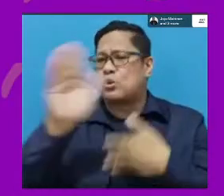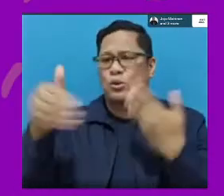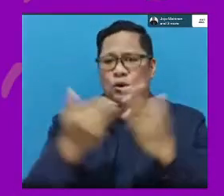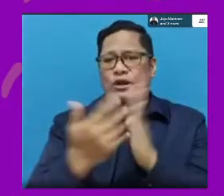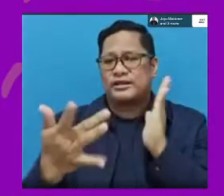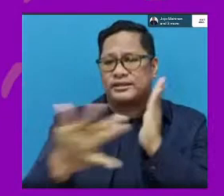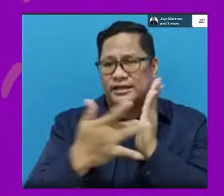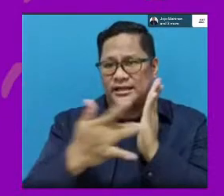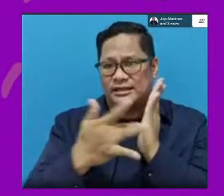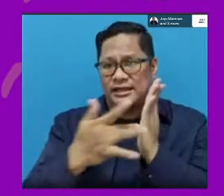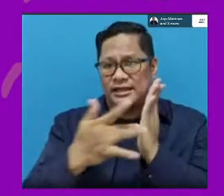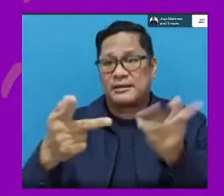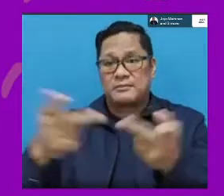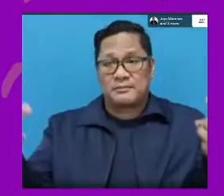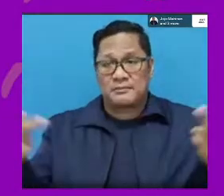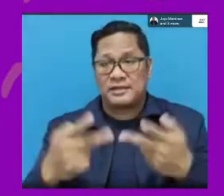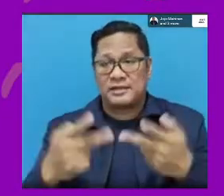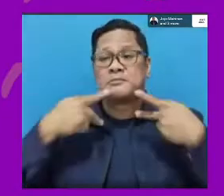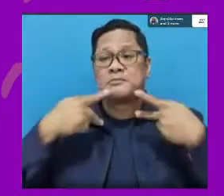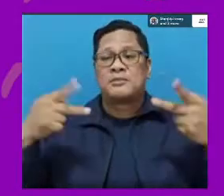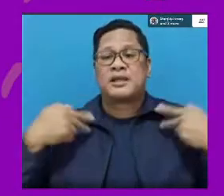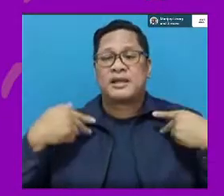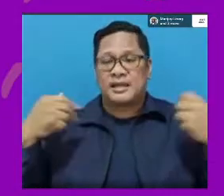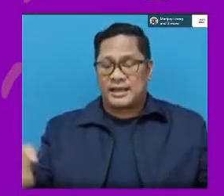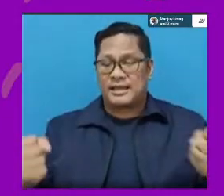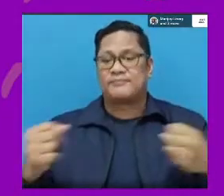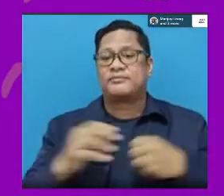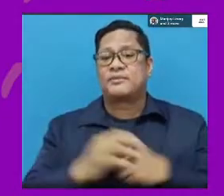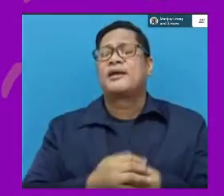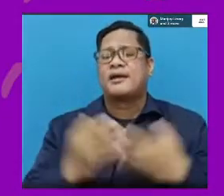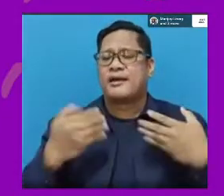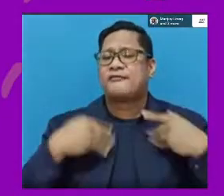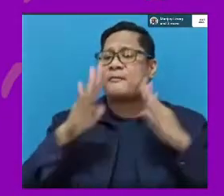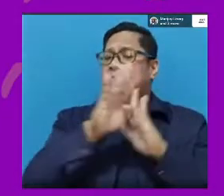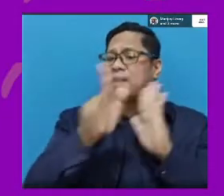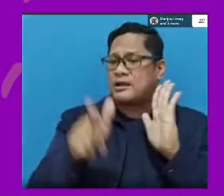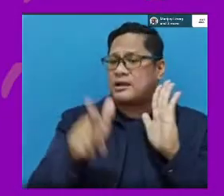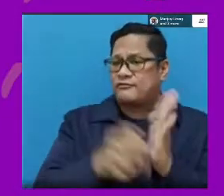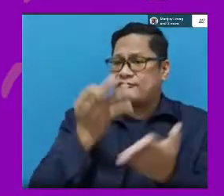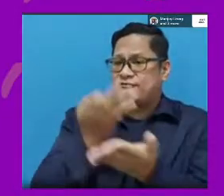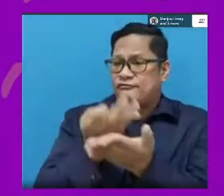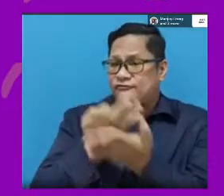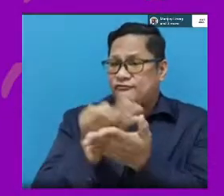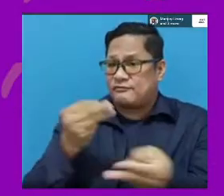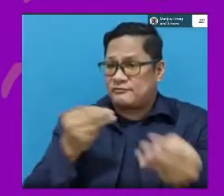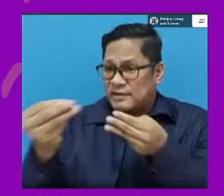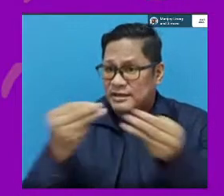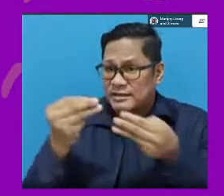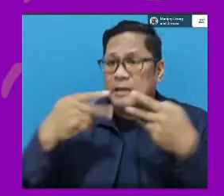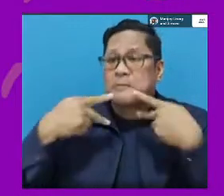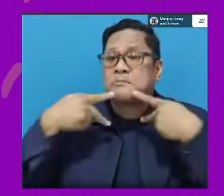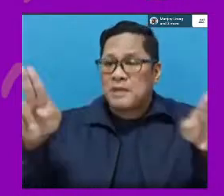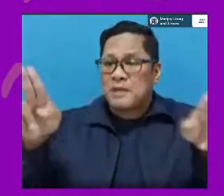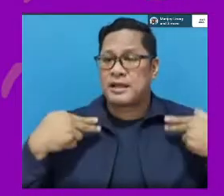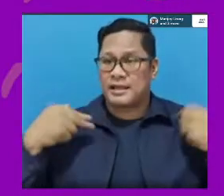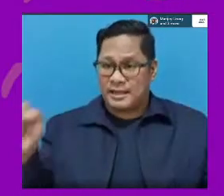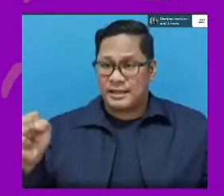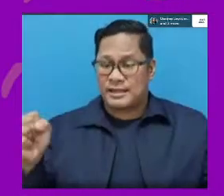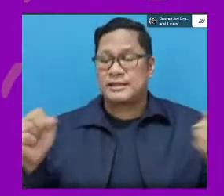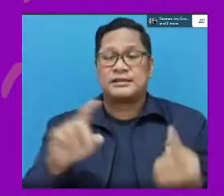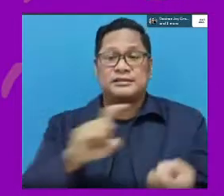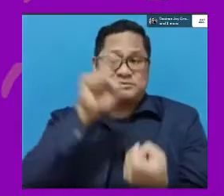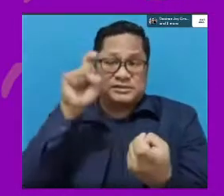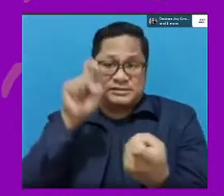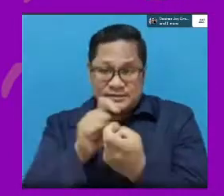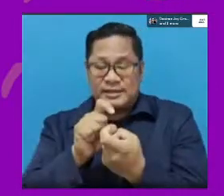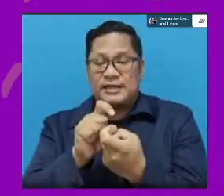area in the public health field. Ms. Michelle has a background in financial management and public health, specifically international health